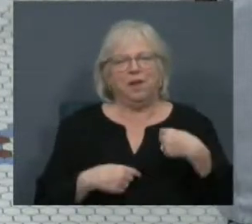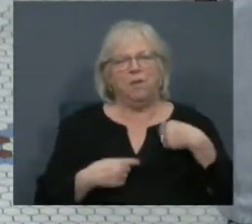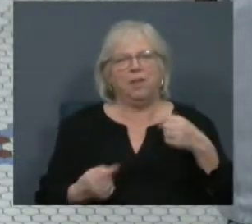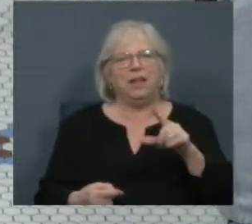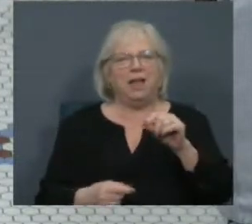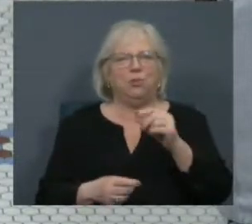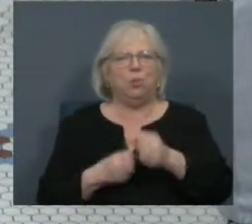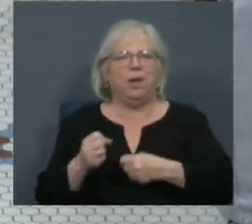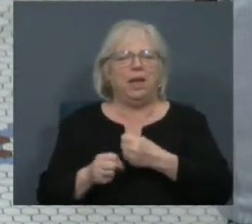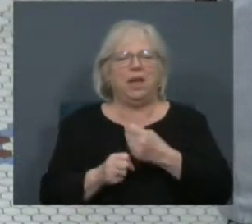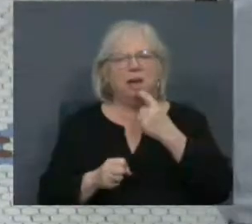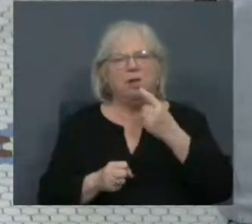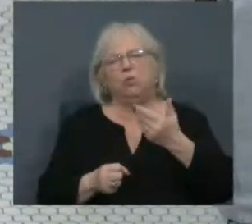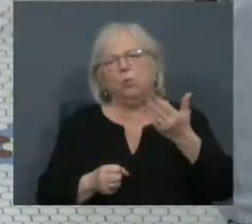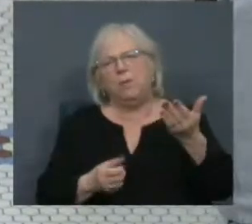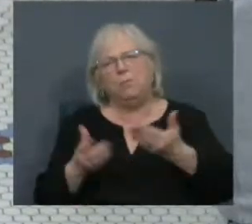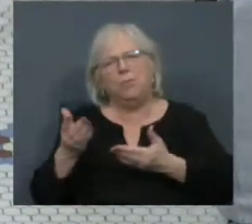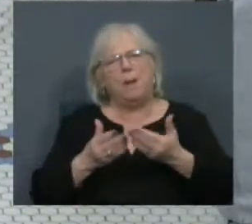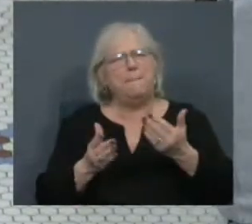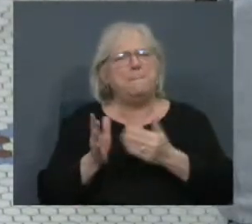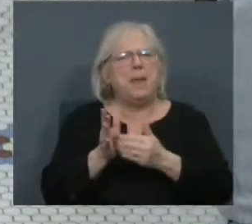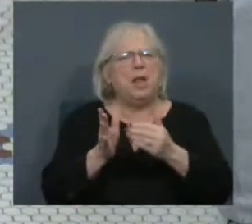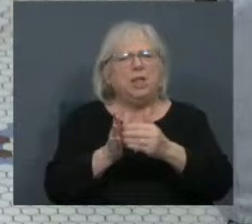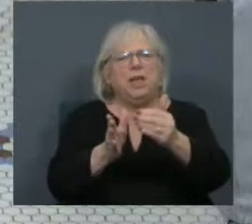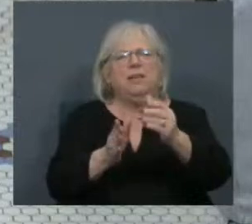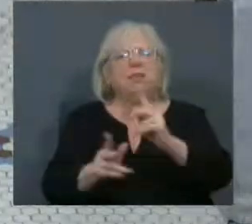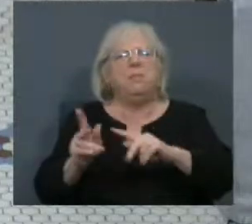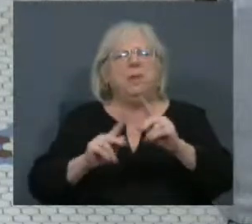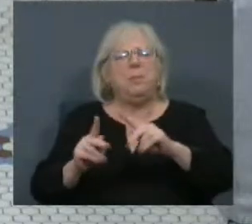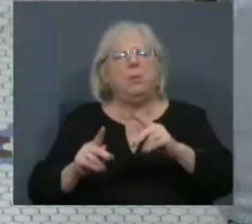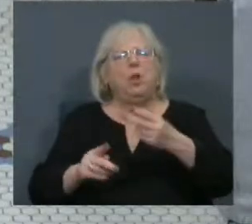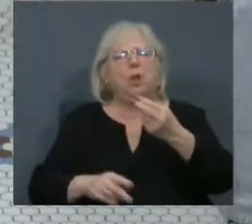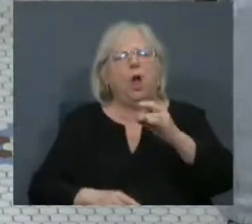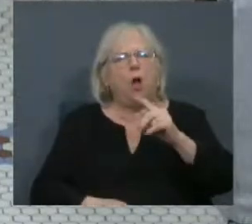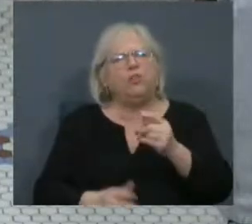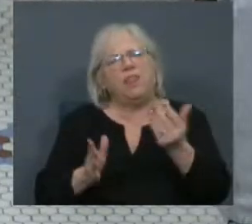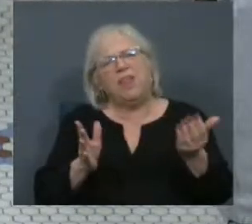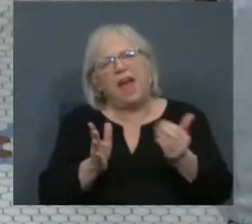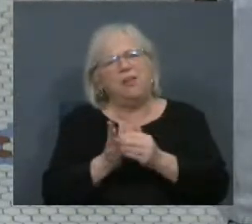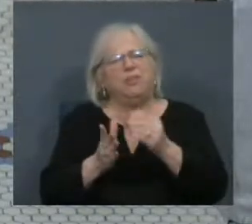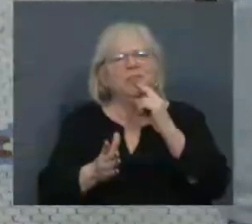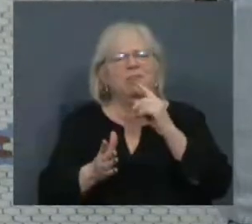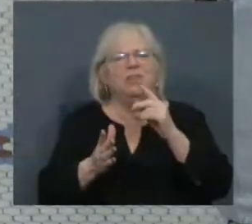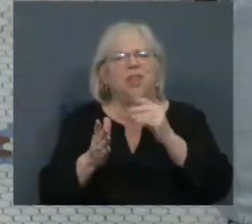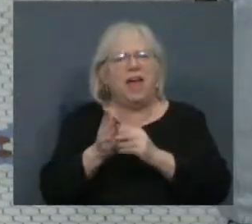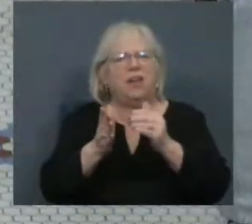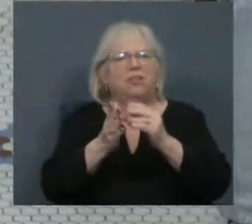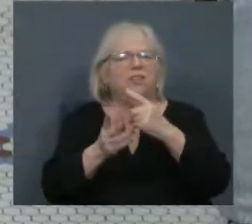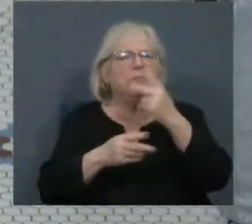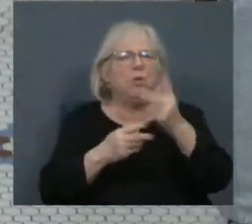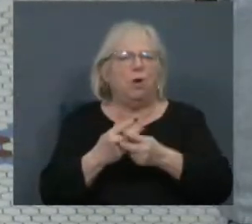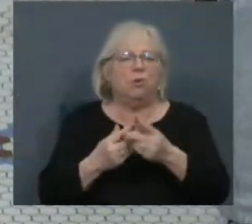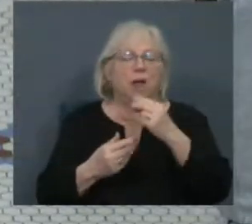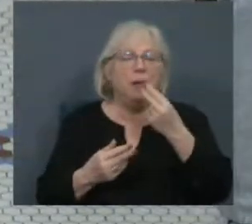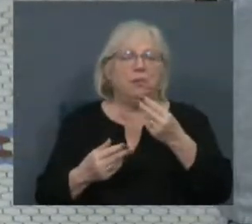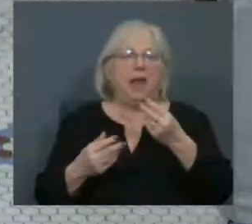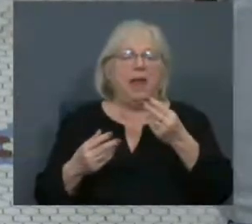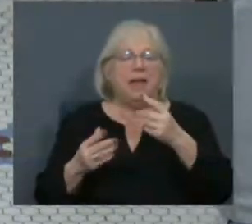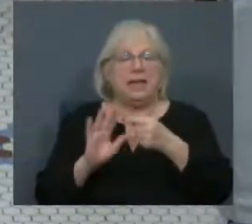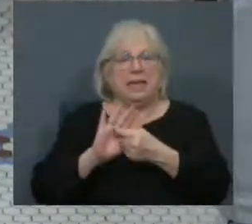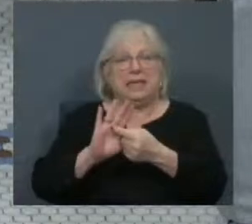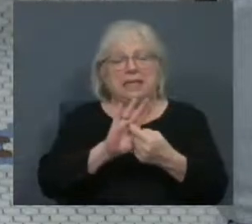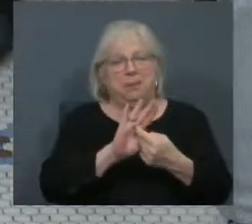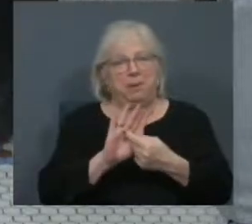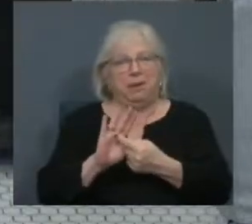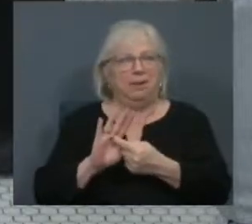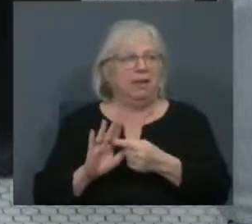of people to our community, host thousands of programs, and curate hundreds of lectures and exhibits. And I'd